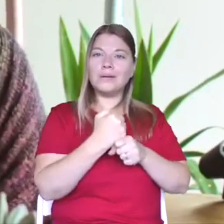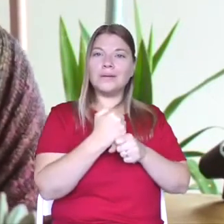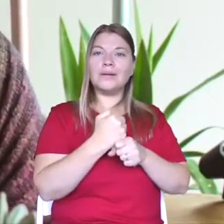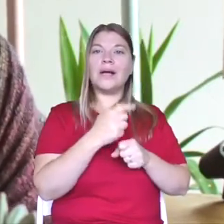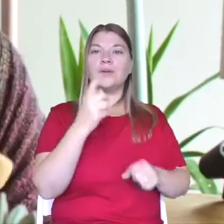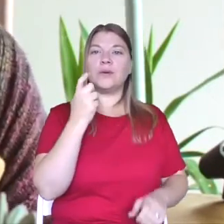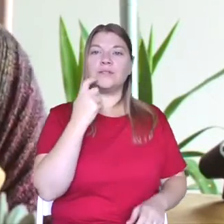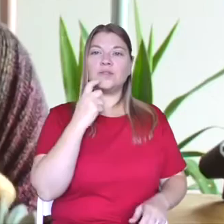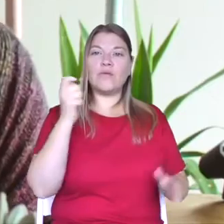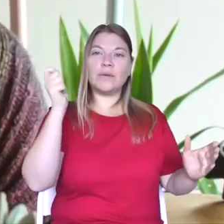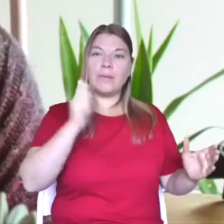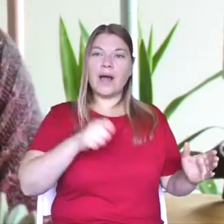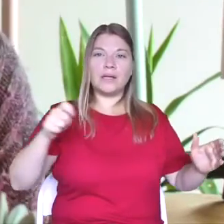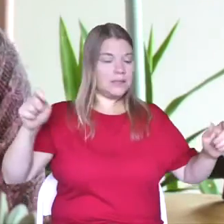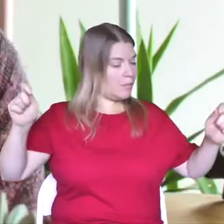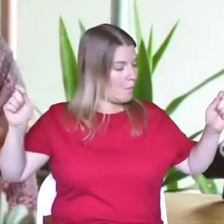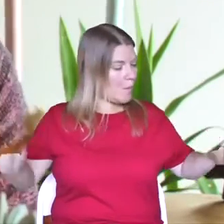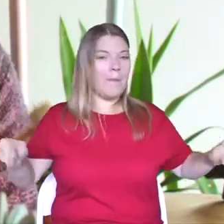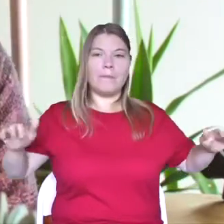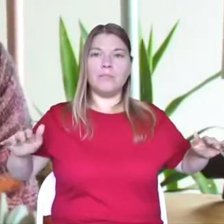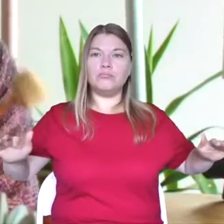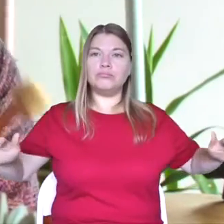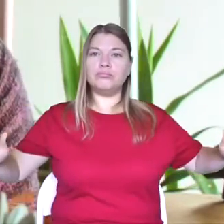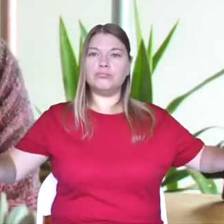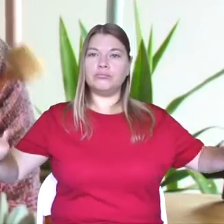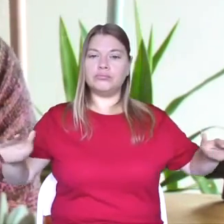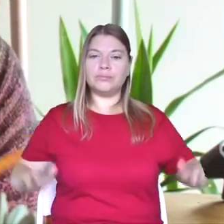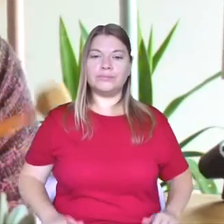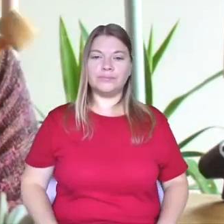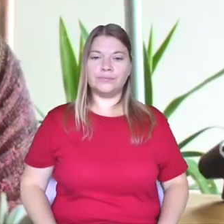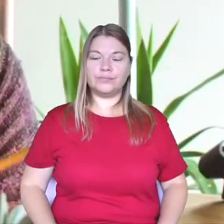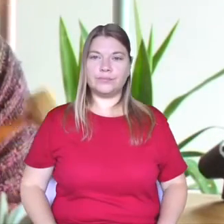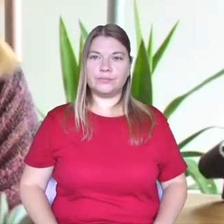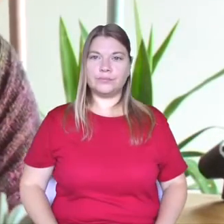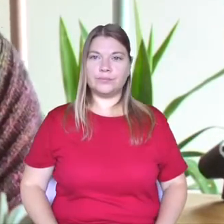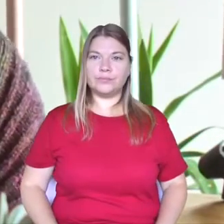soft mallet to create a washing, ringing sound like this.